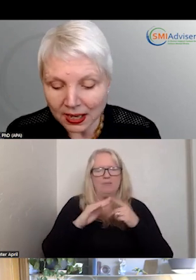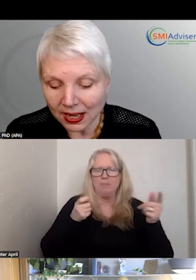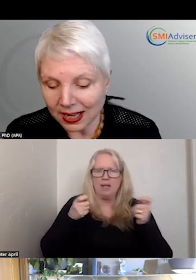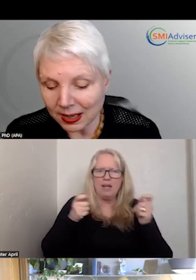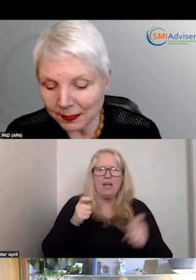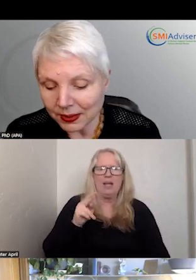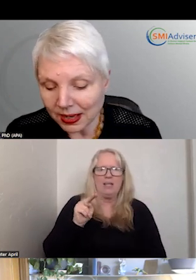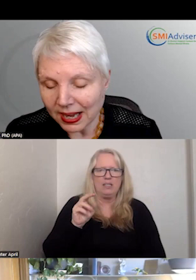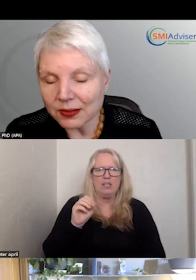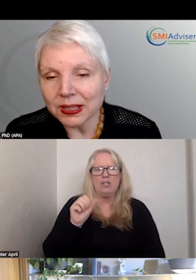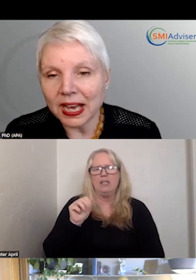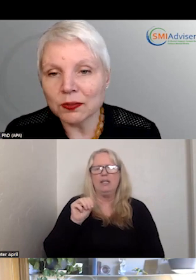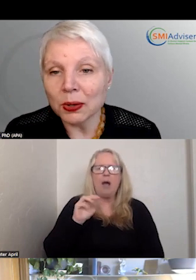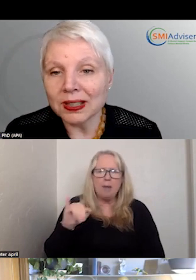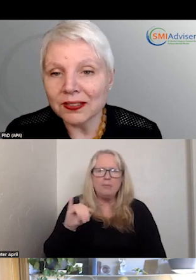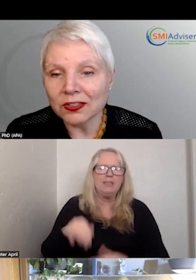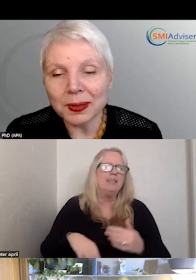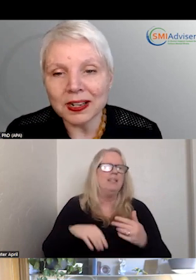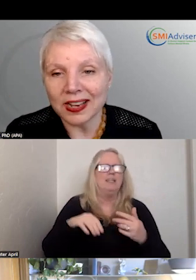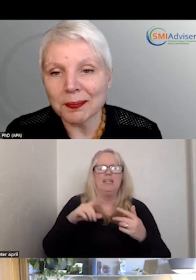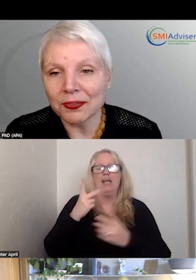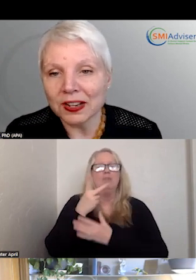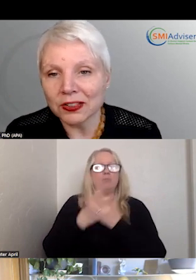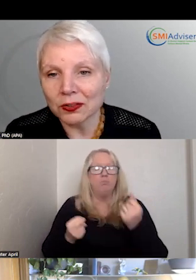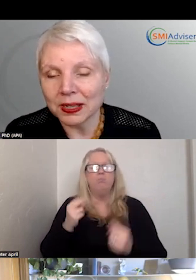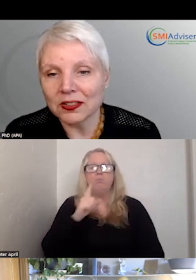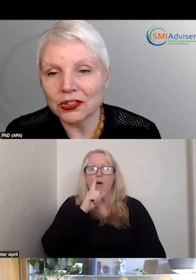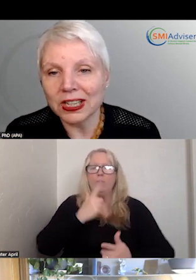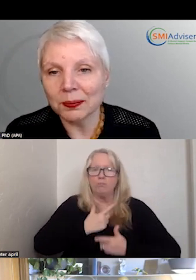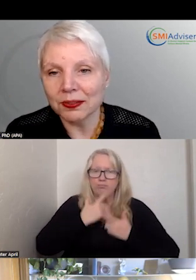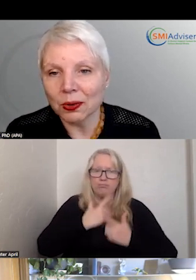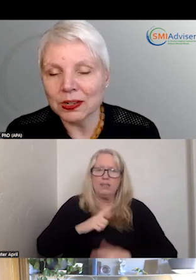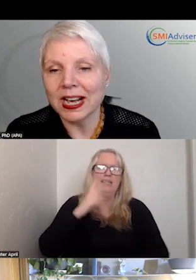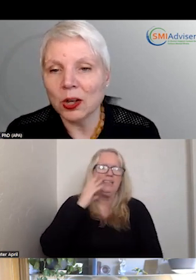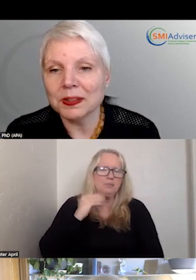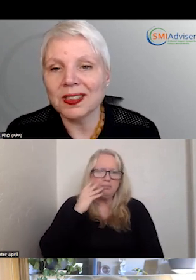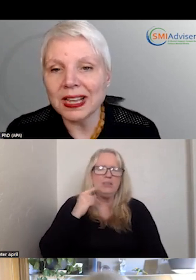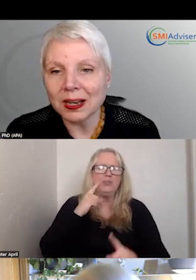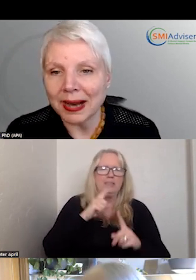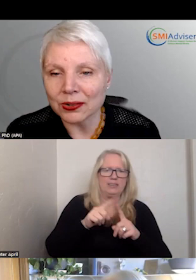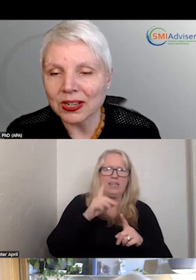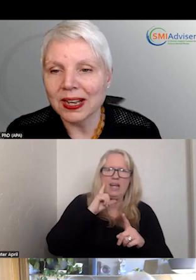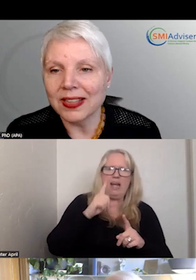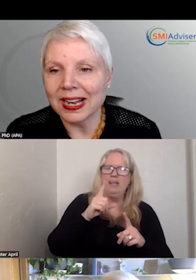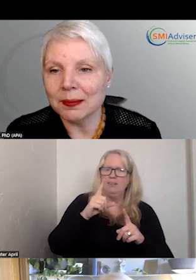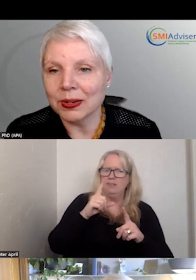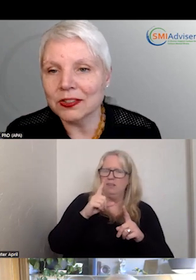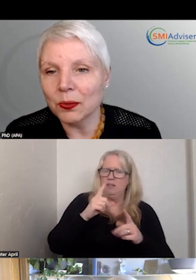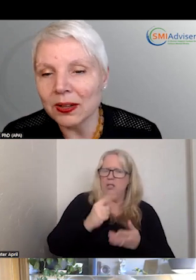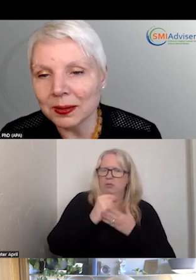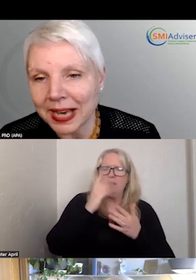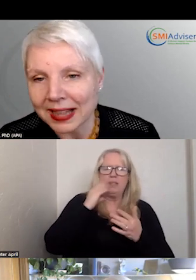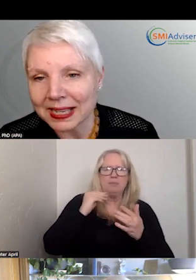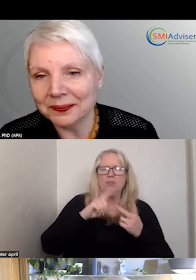NAMI, and really has both lived experience and professional experience that she can bring forward to help us think about that endpoint.